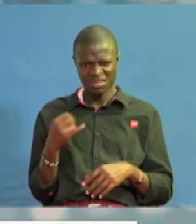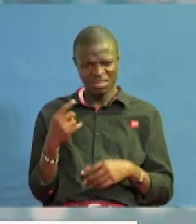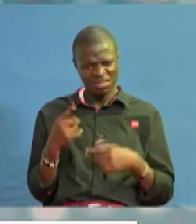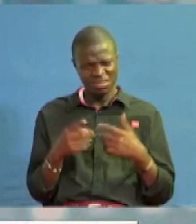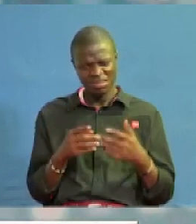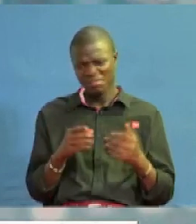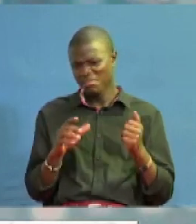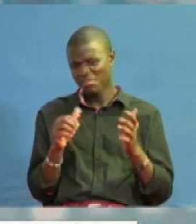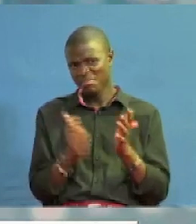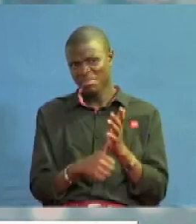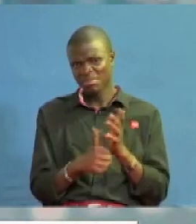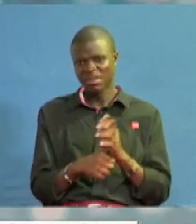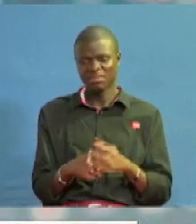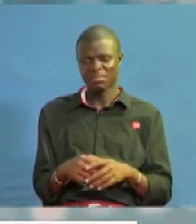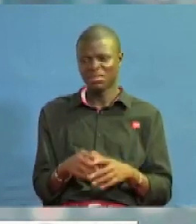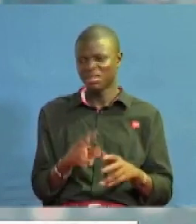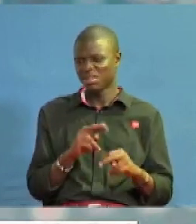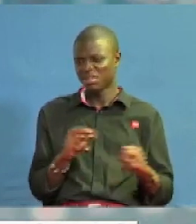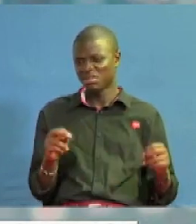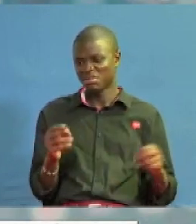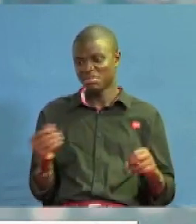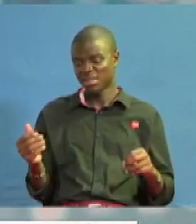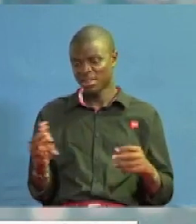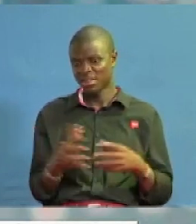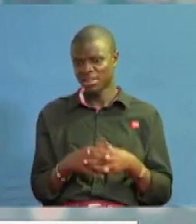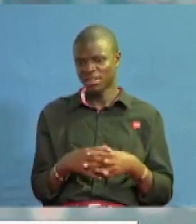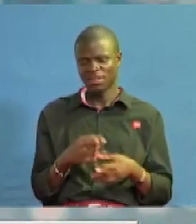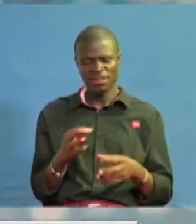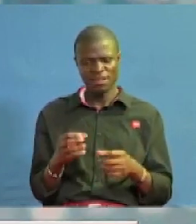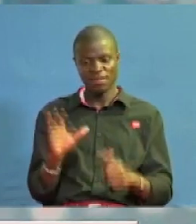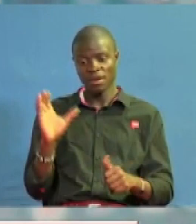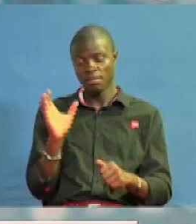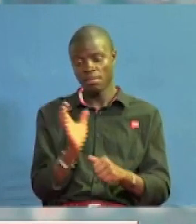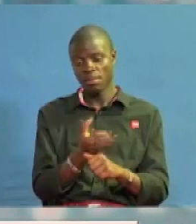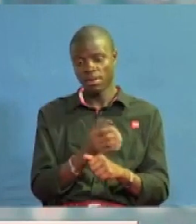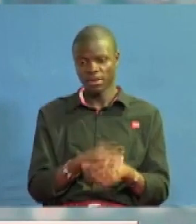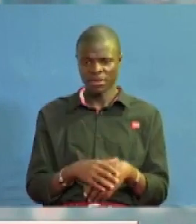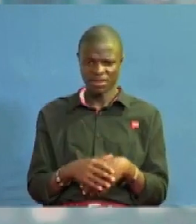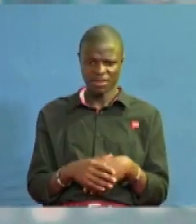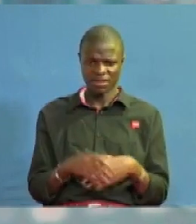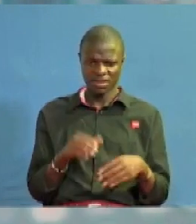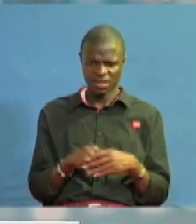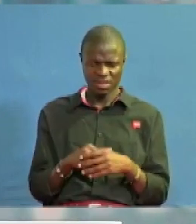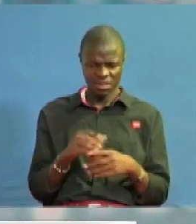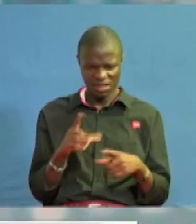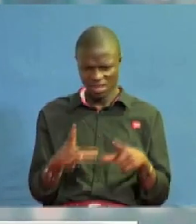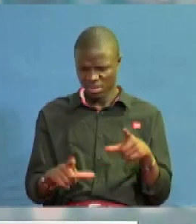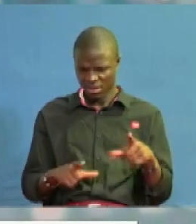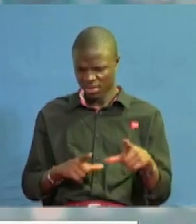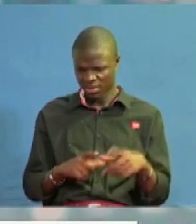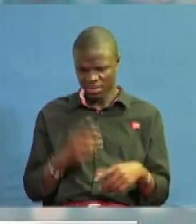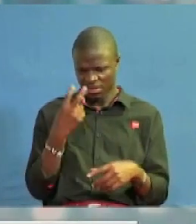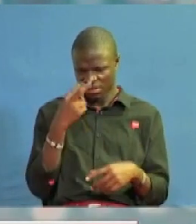problems in retirement is the lack of income, especially if you've been employed somewhere. Okay. Yeah. So if you are looking